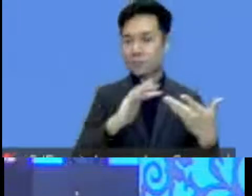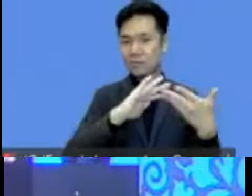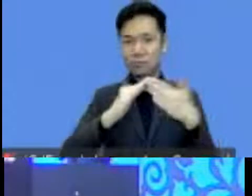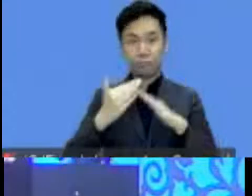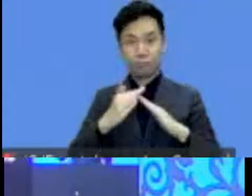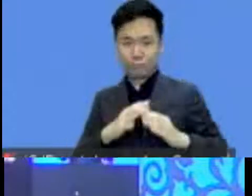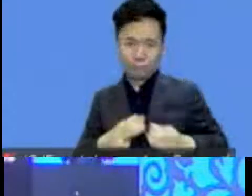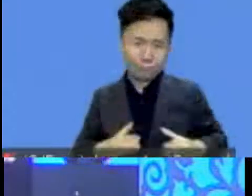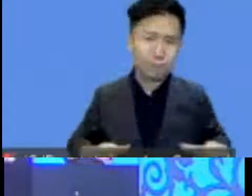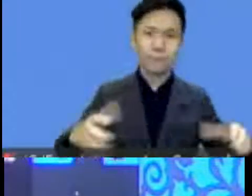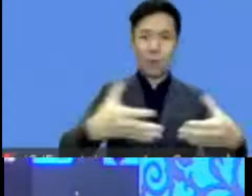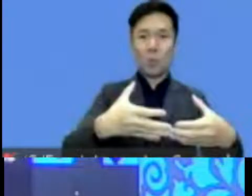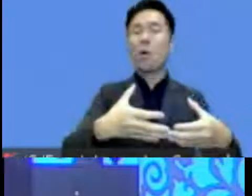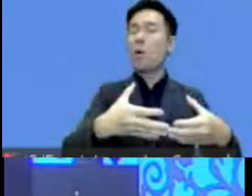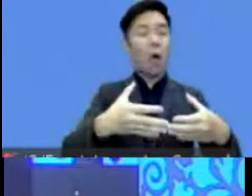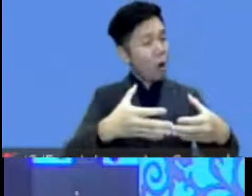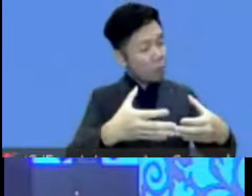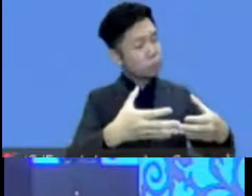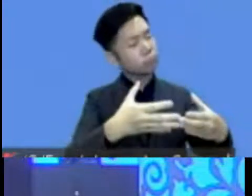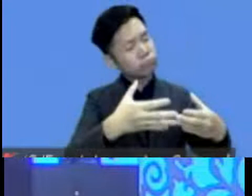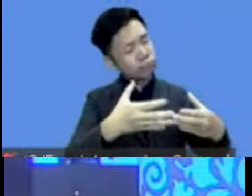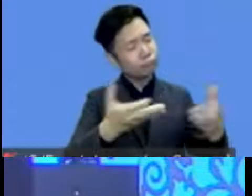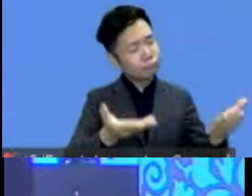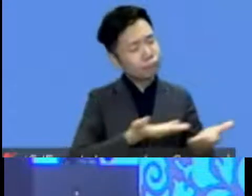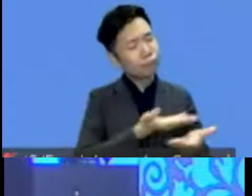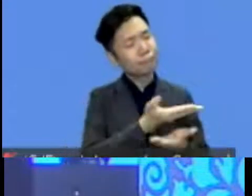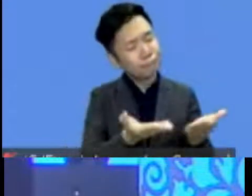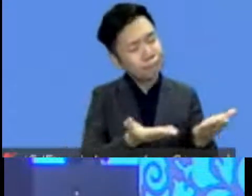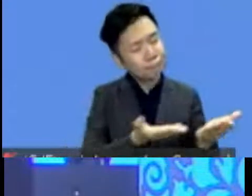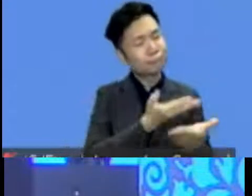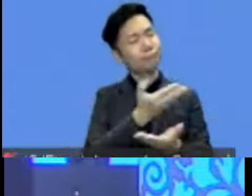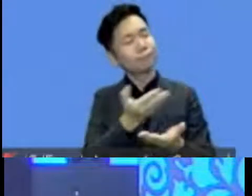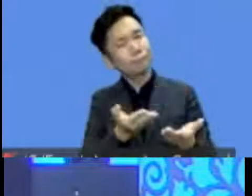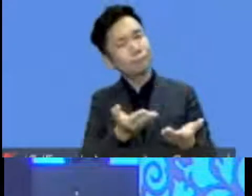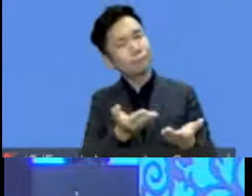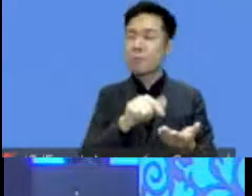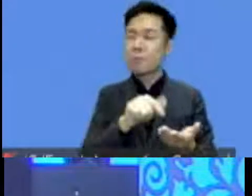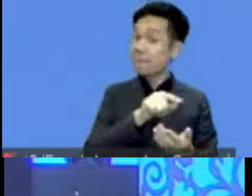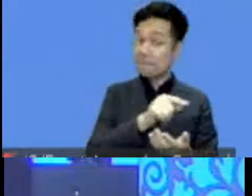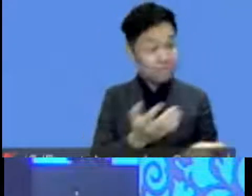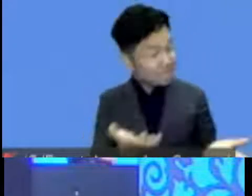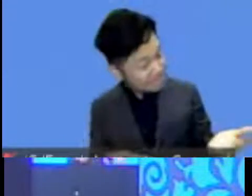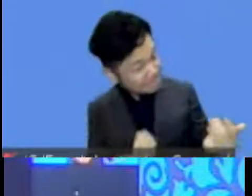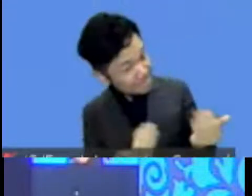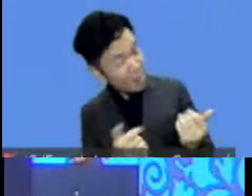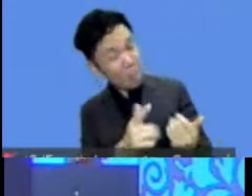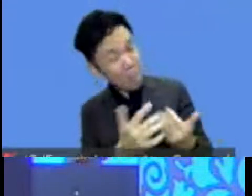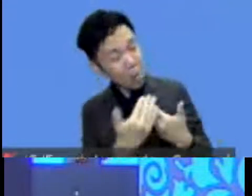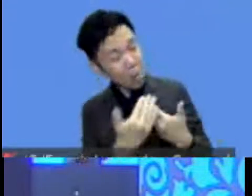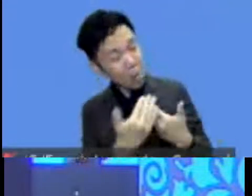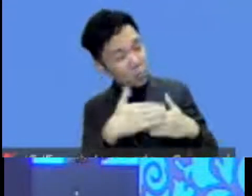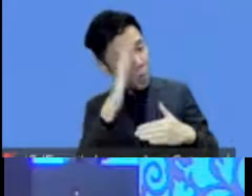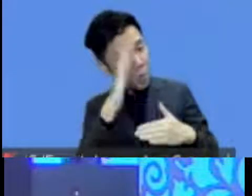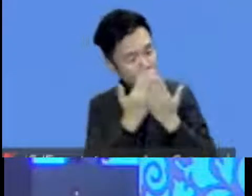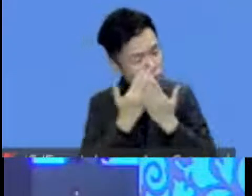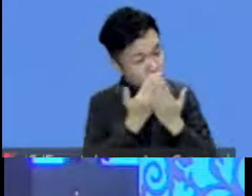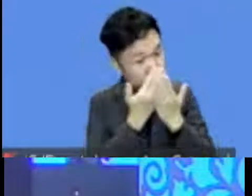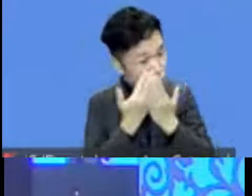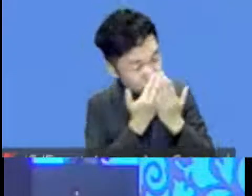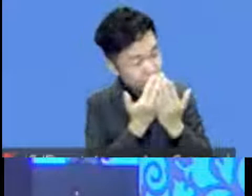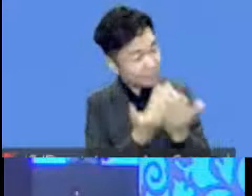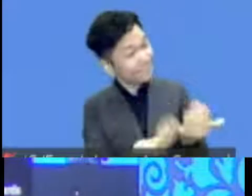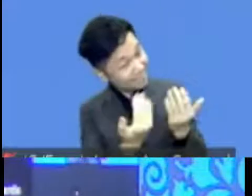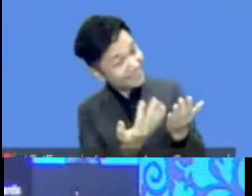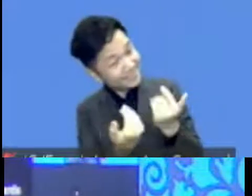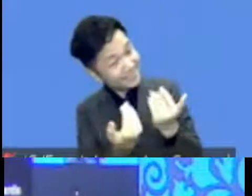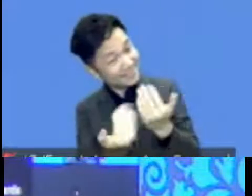shared best practices like use choice boards to promote student agency and to remember to